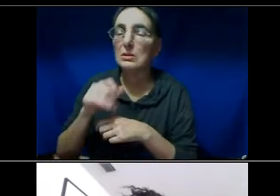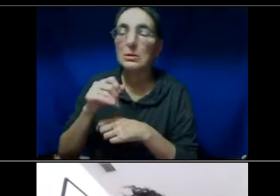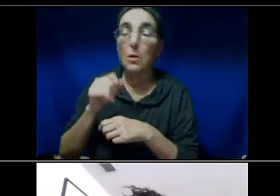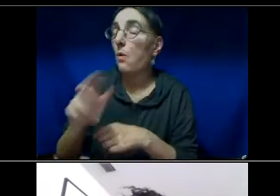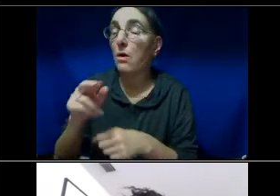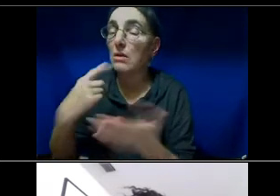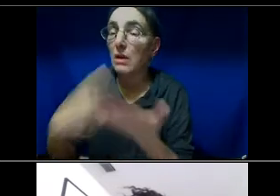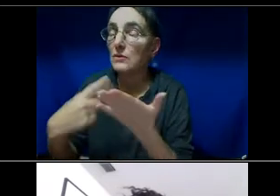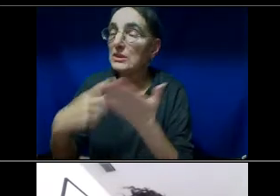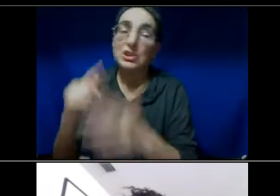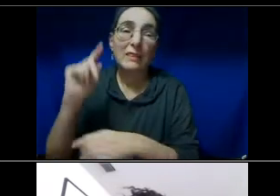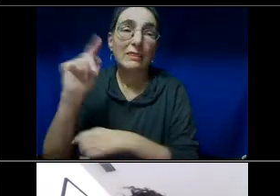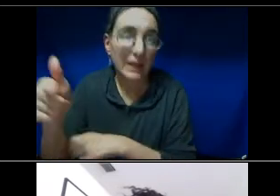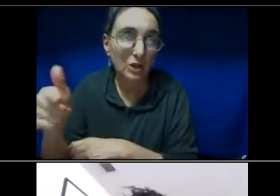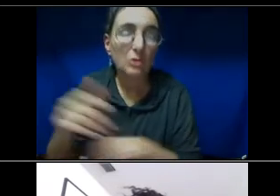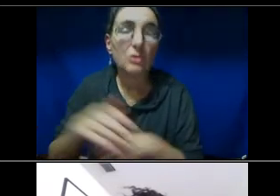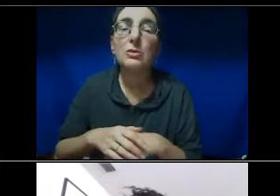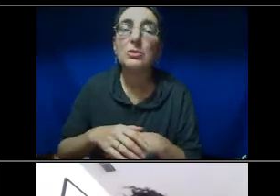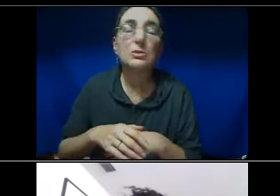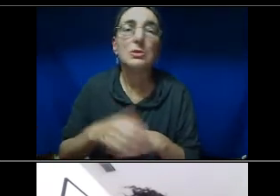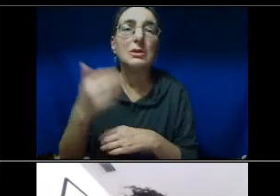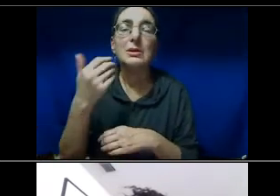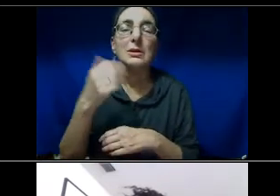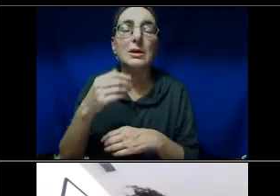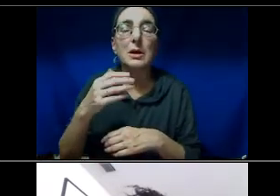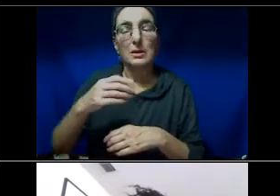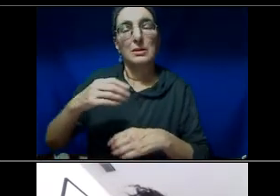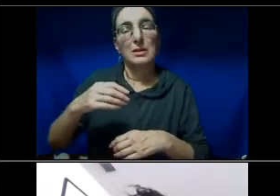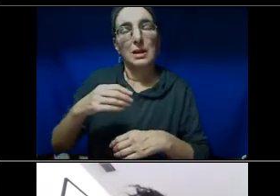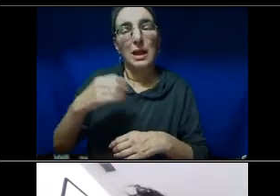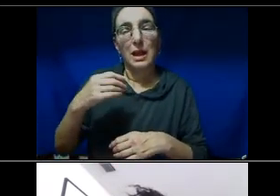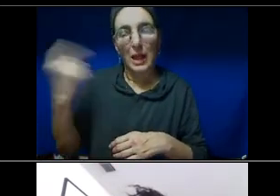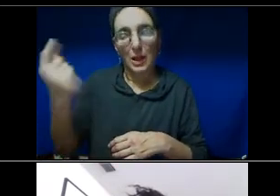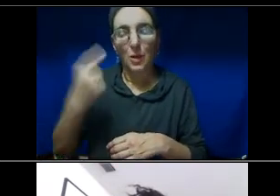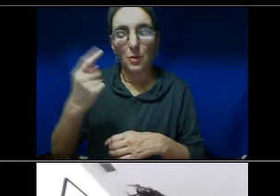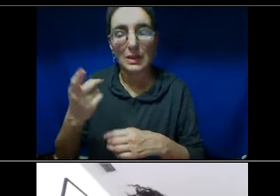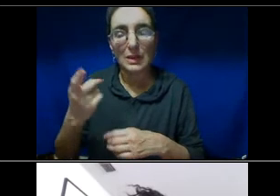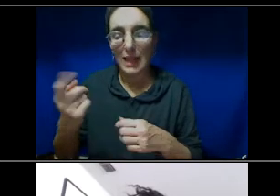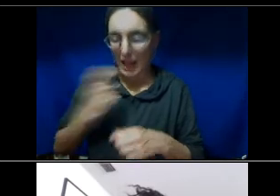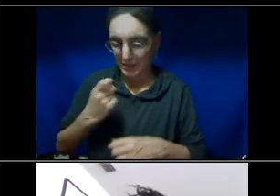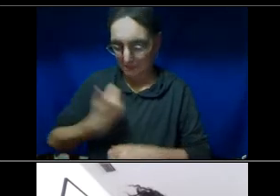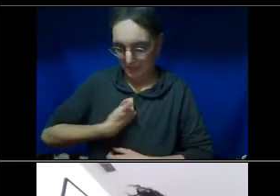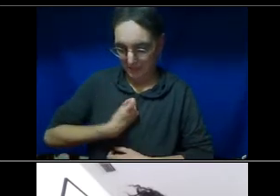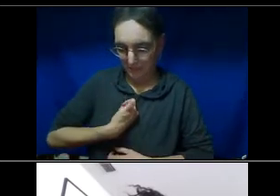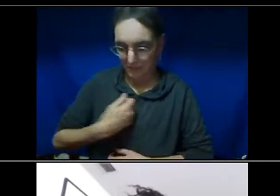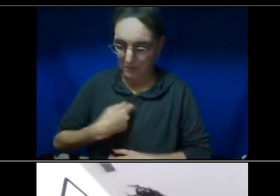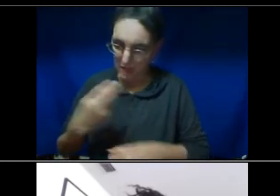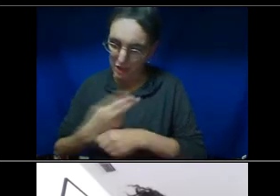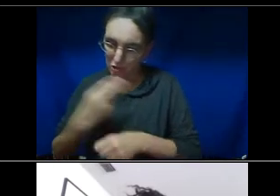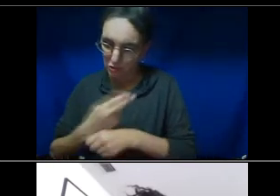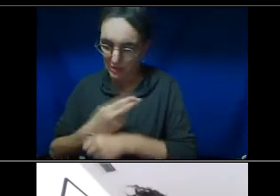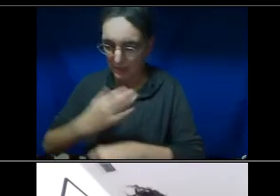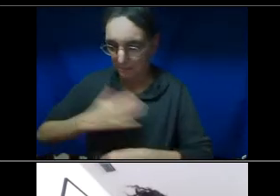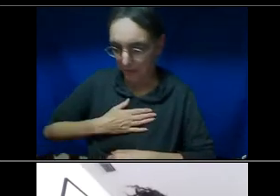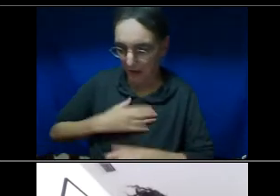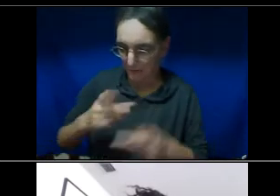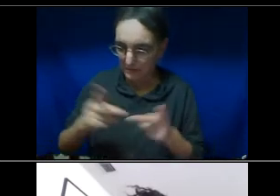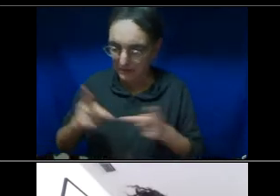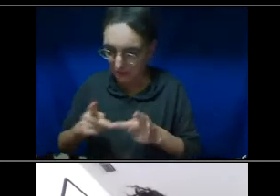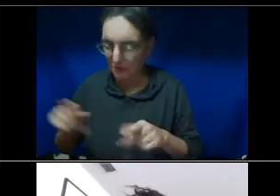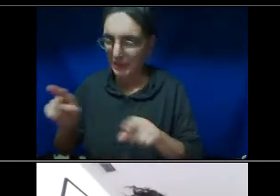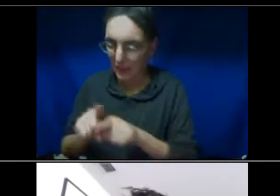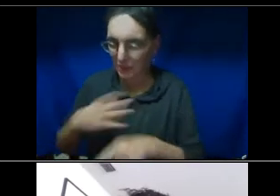that I put out there for myself is, am I using my positionality in my community, in this office, in my